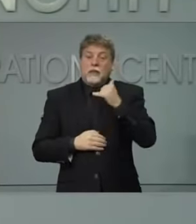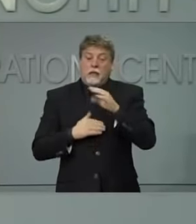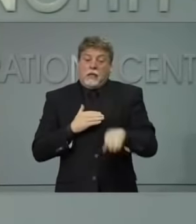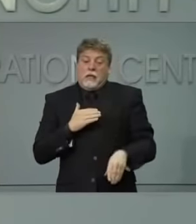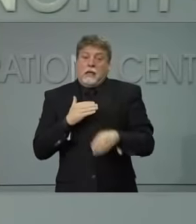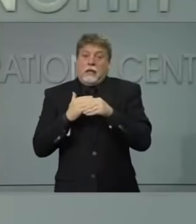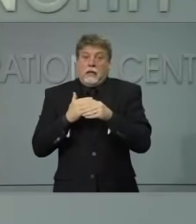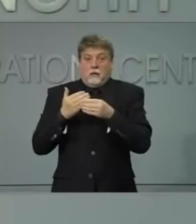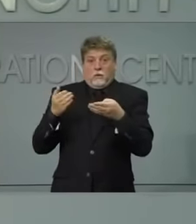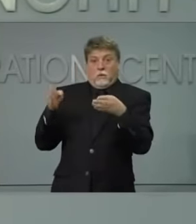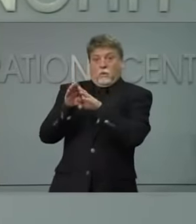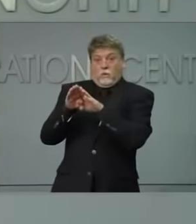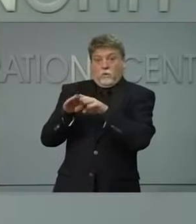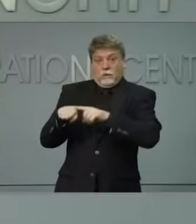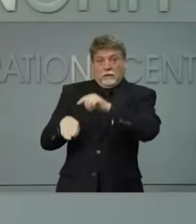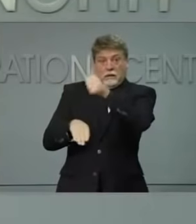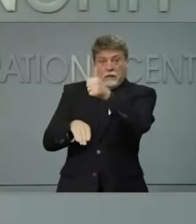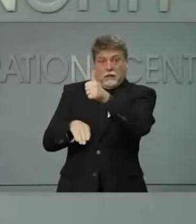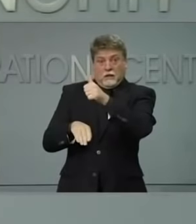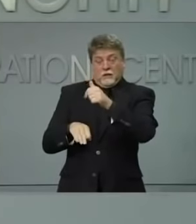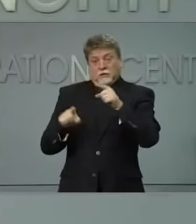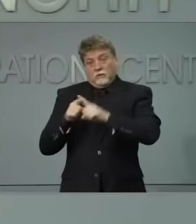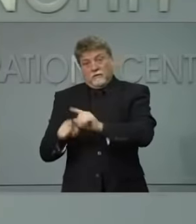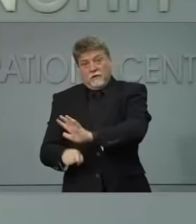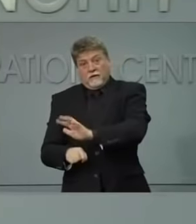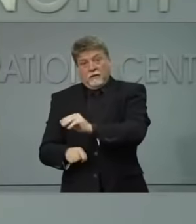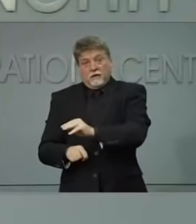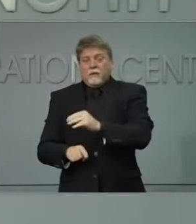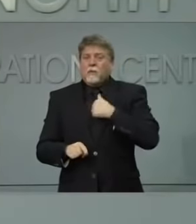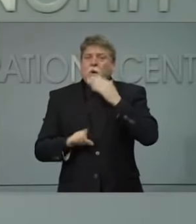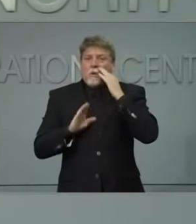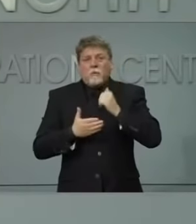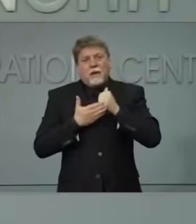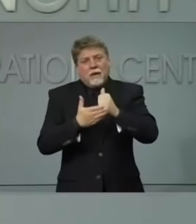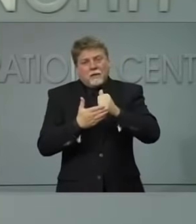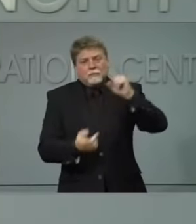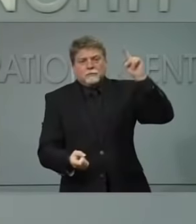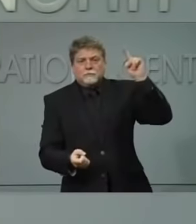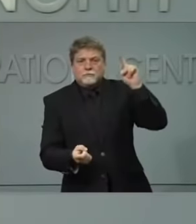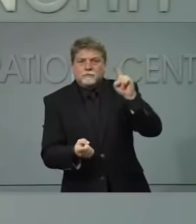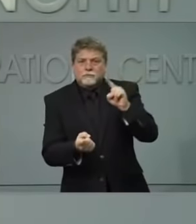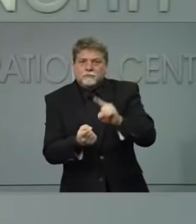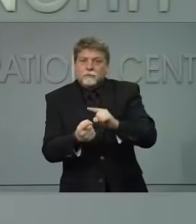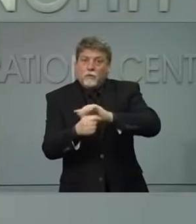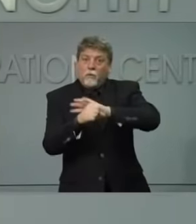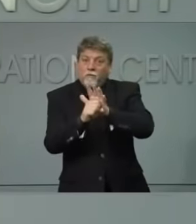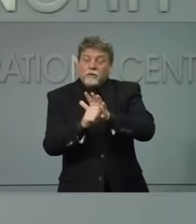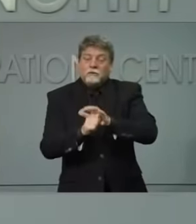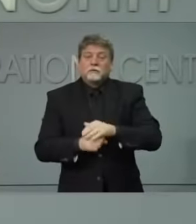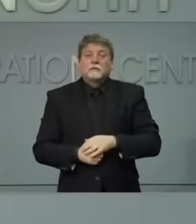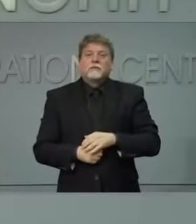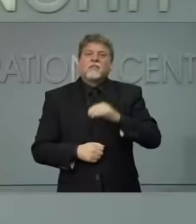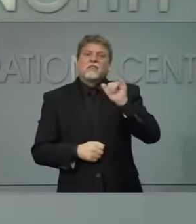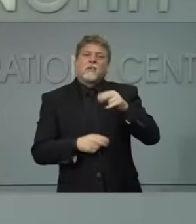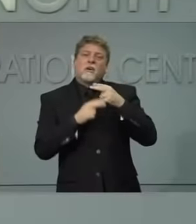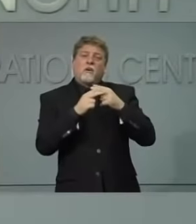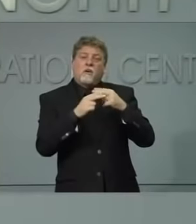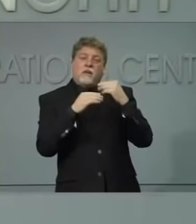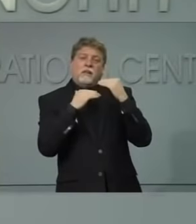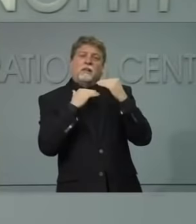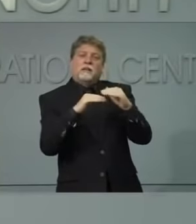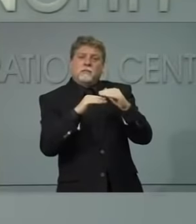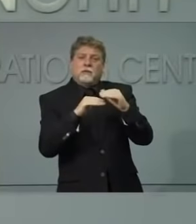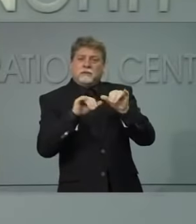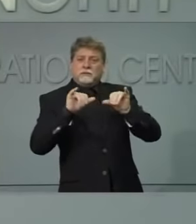action beginning Friday, we hope to get these numbers down. Our new modified stay-at-home order aims